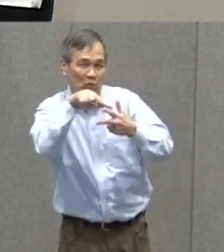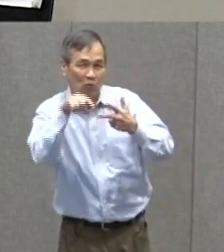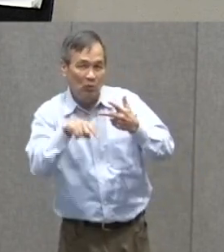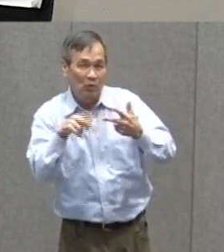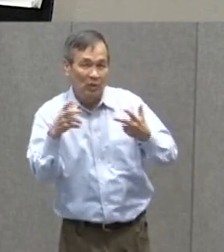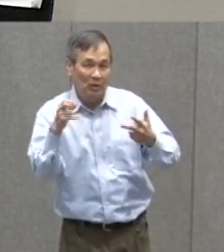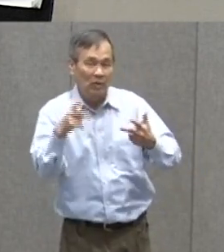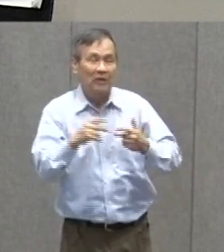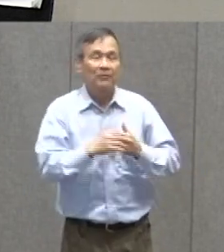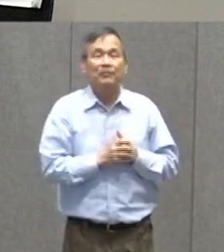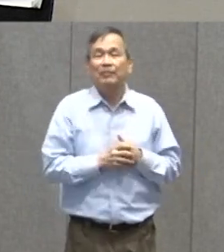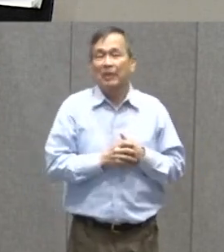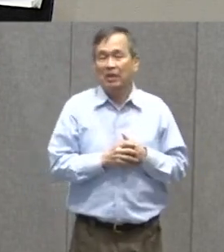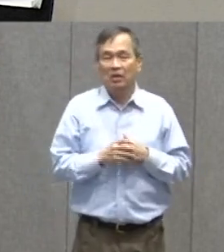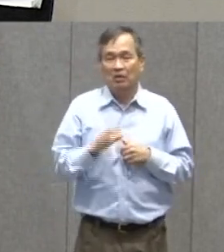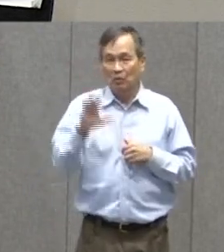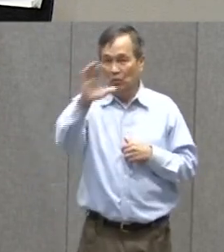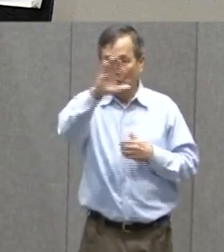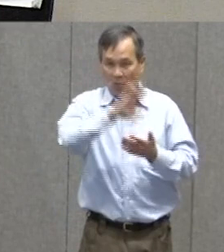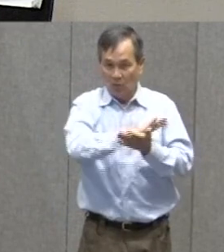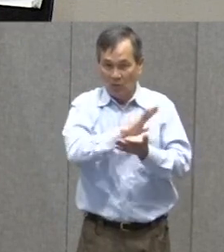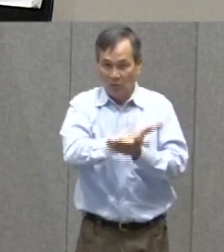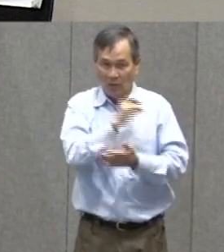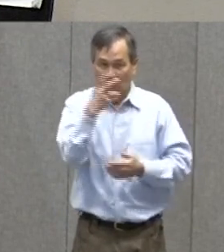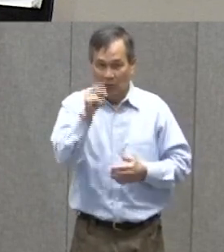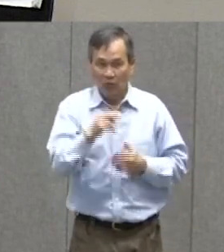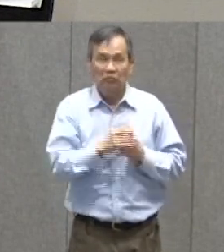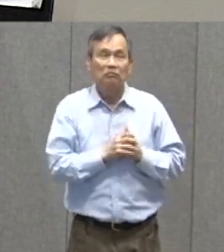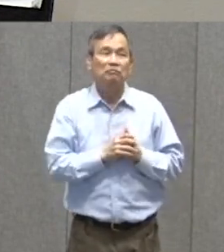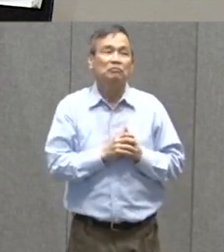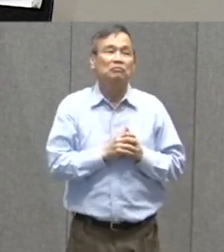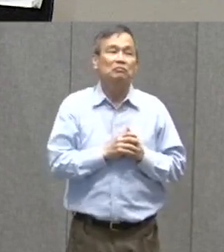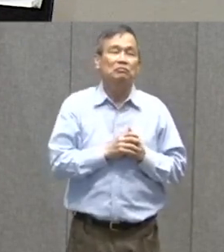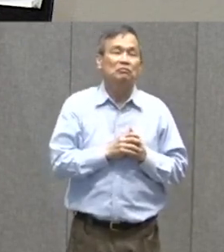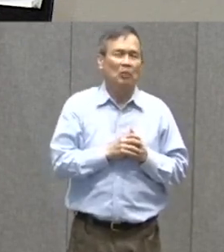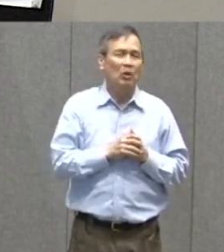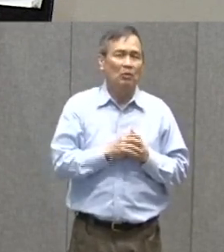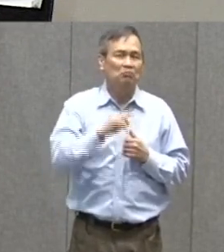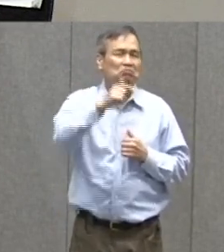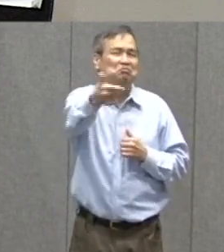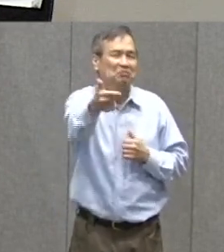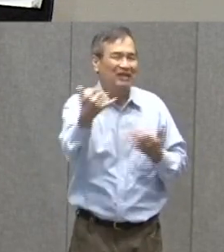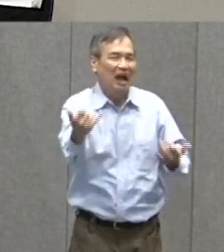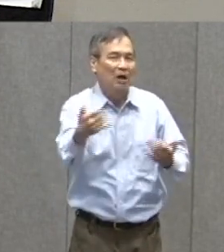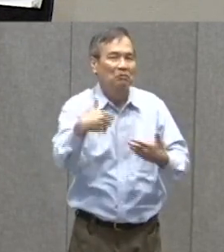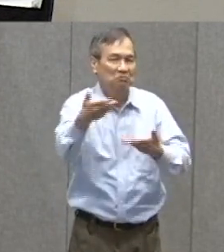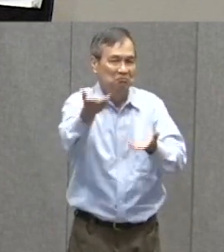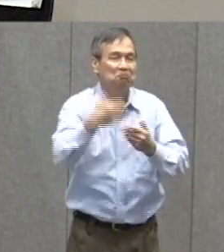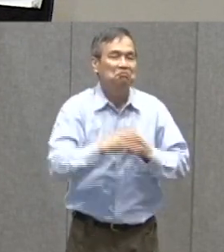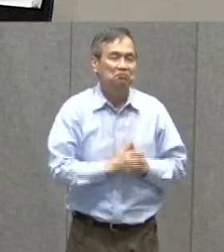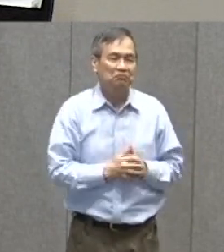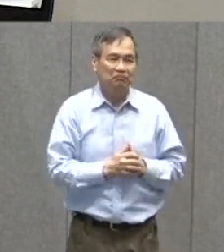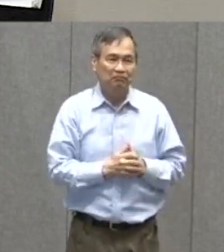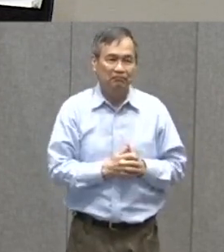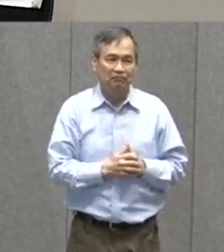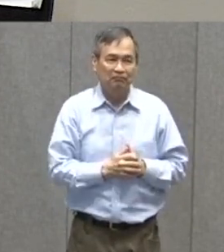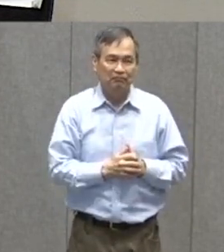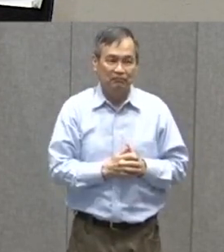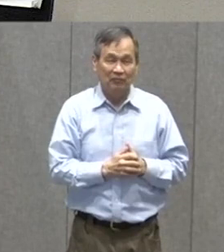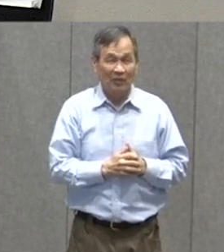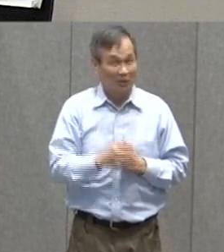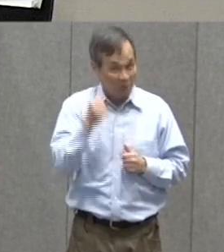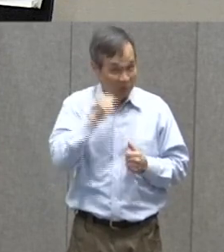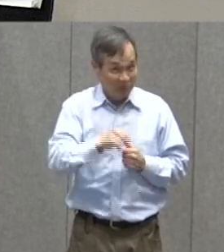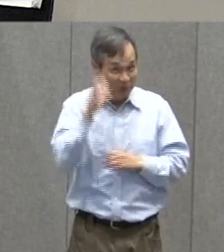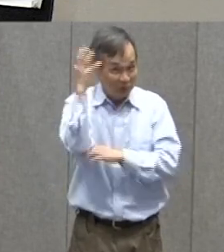on your paper there. So let's do that right now. Remember to use your question tree